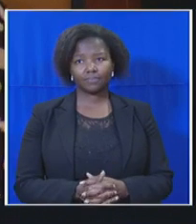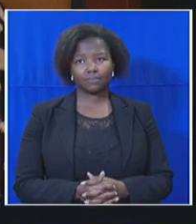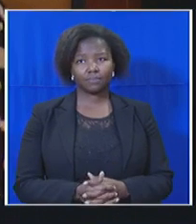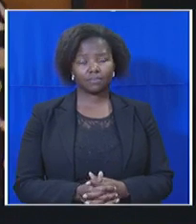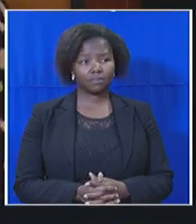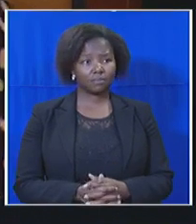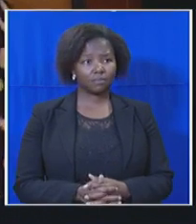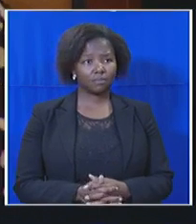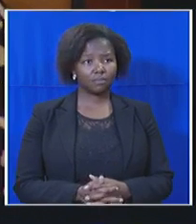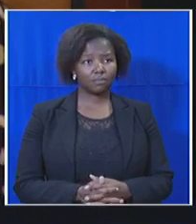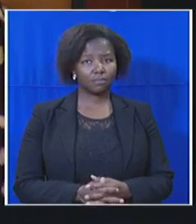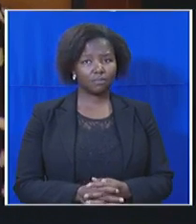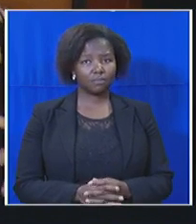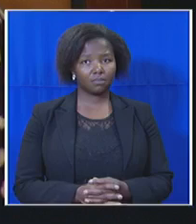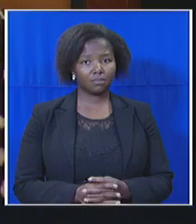Yes, honorable member.